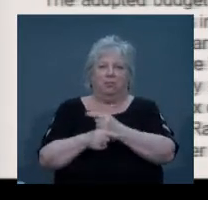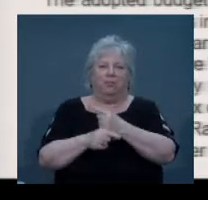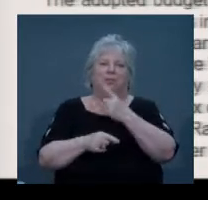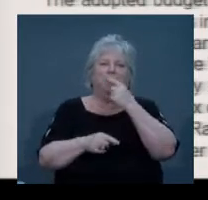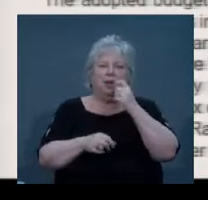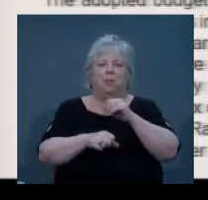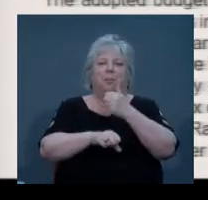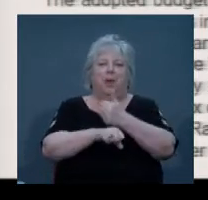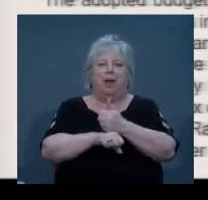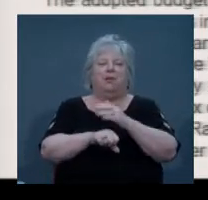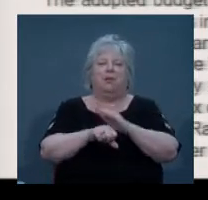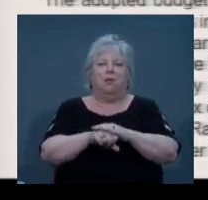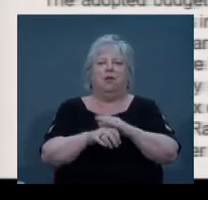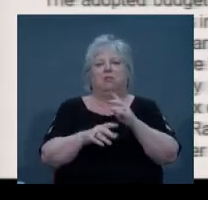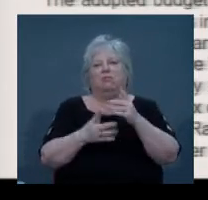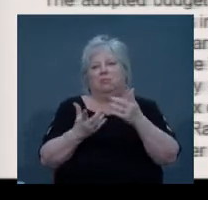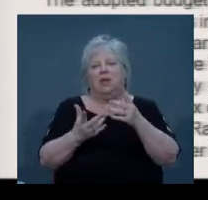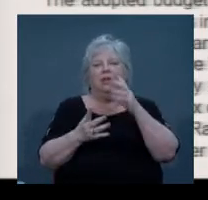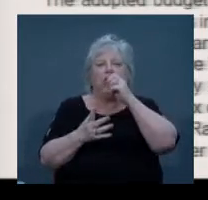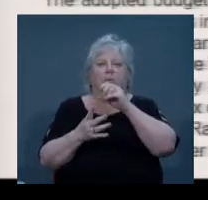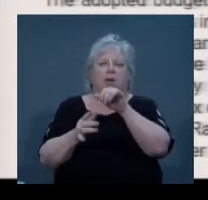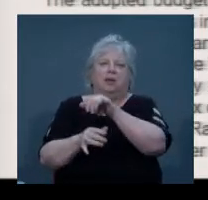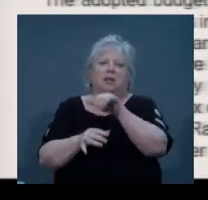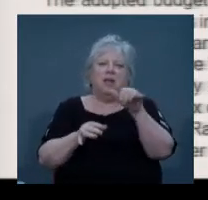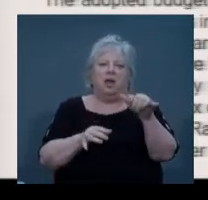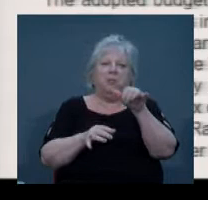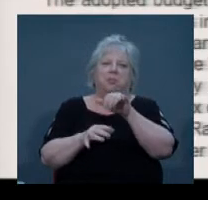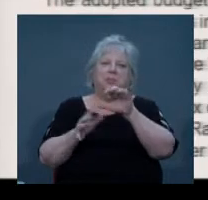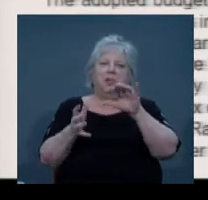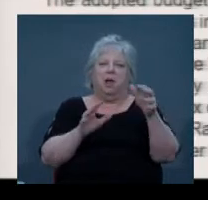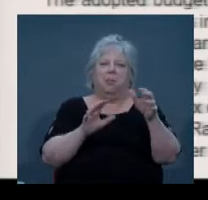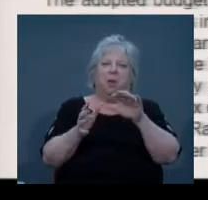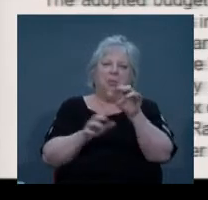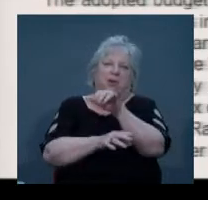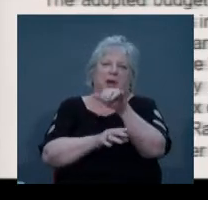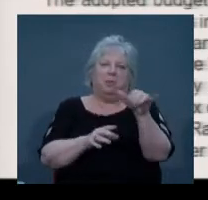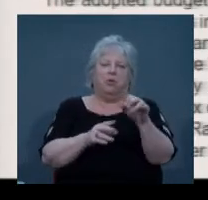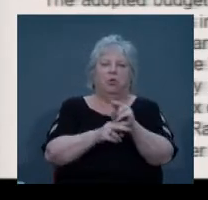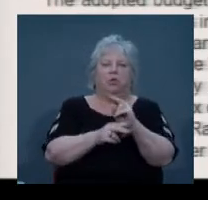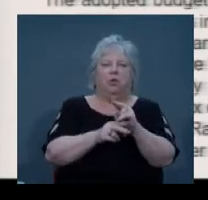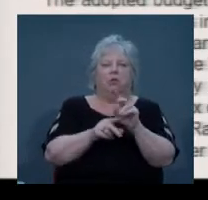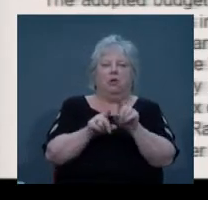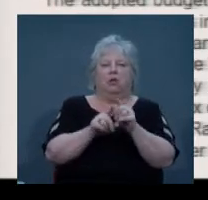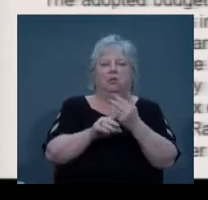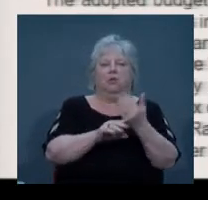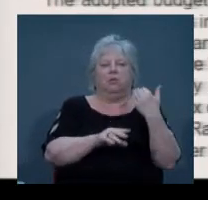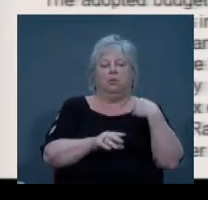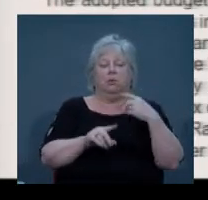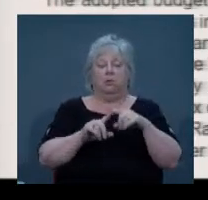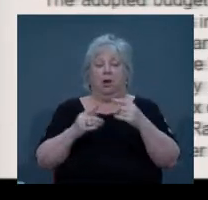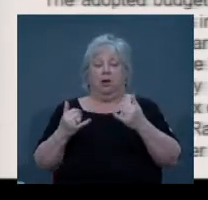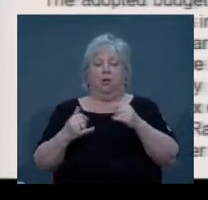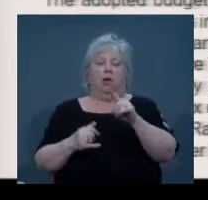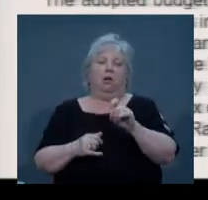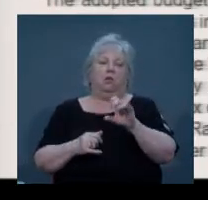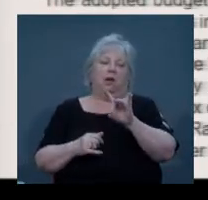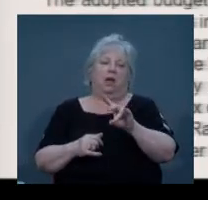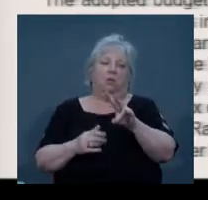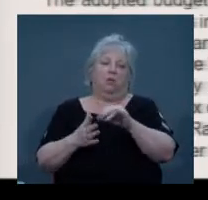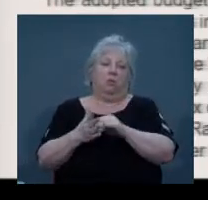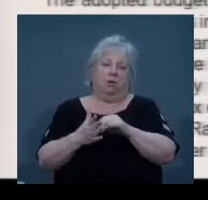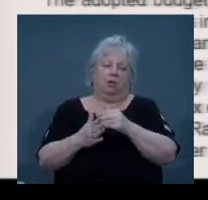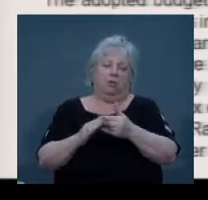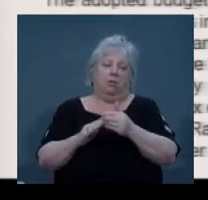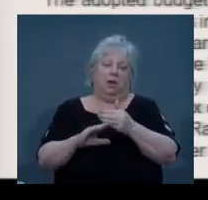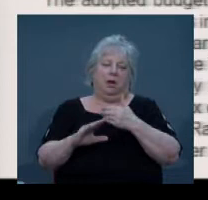based on comparable usage. But at this point, we're about $182,000 behind on our